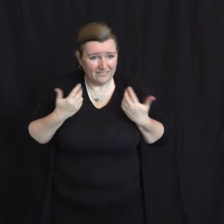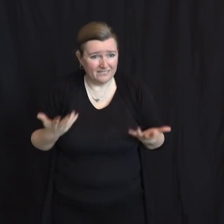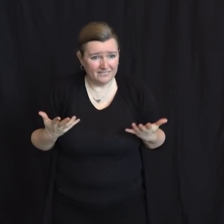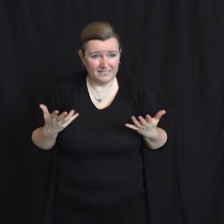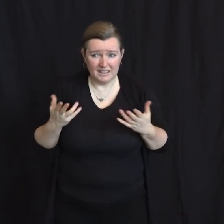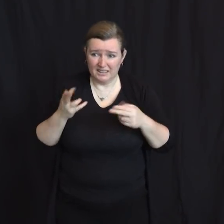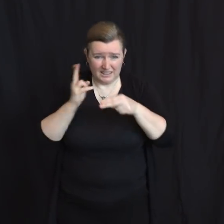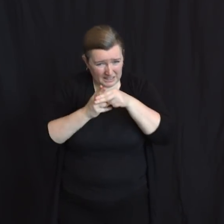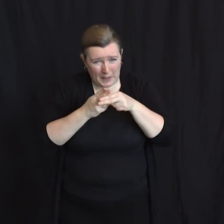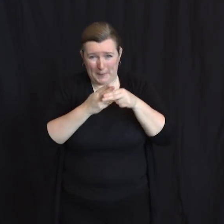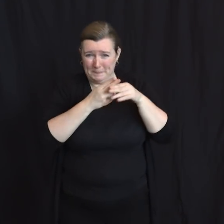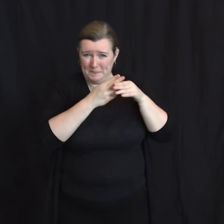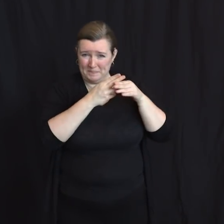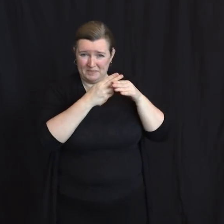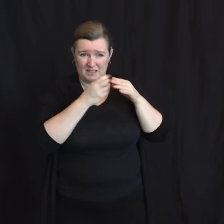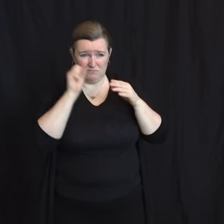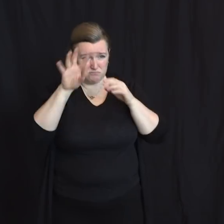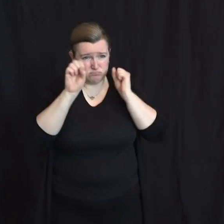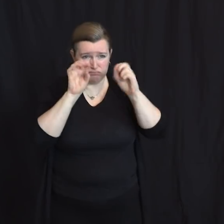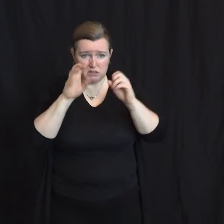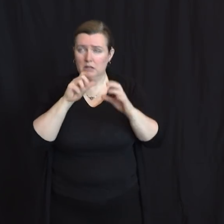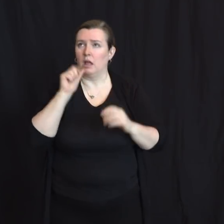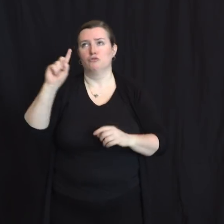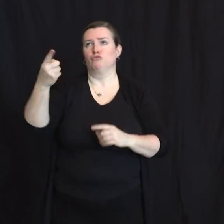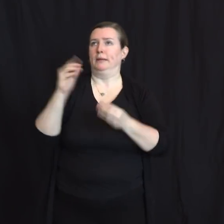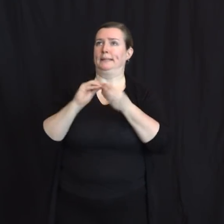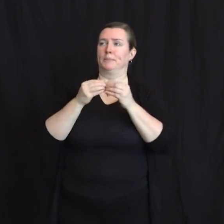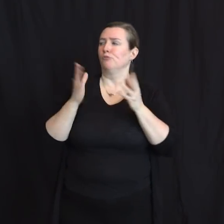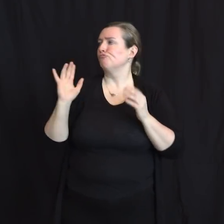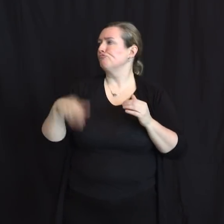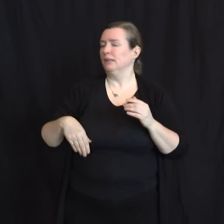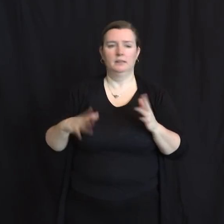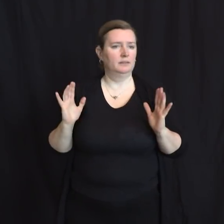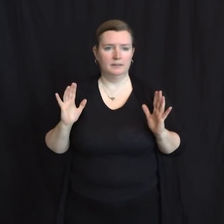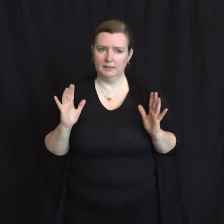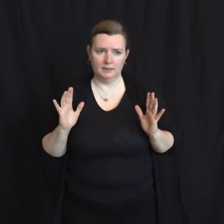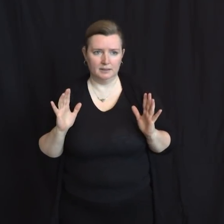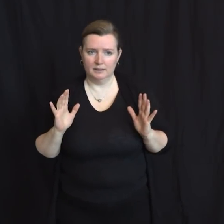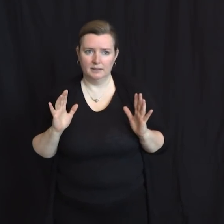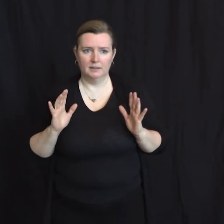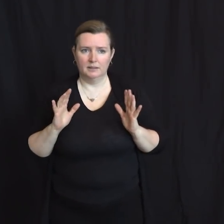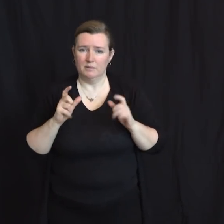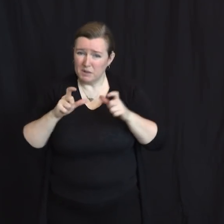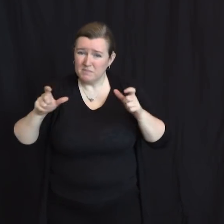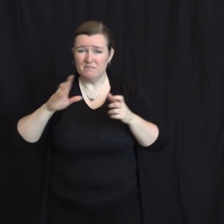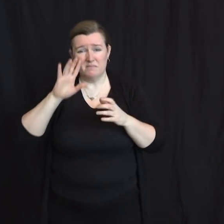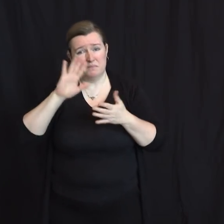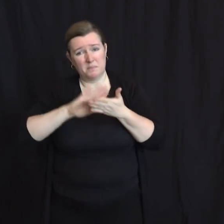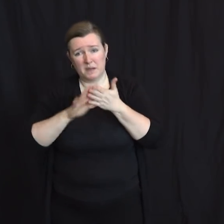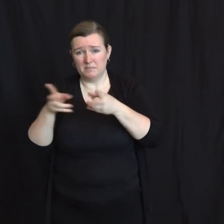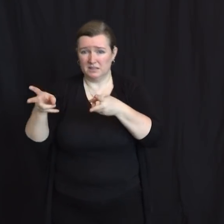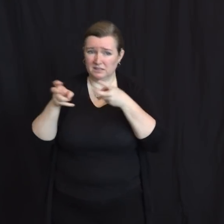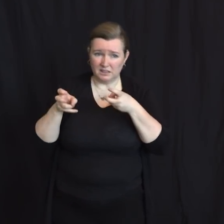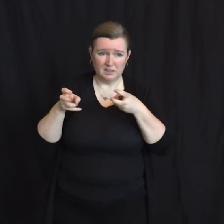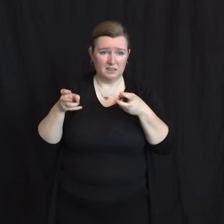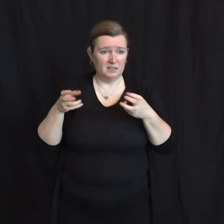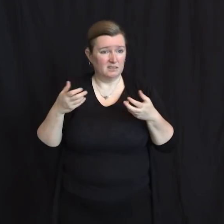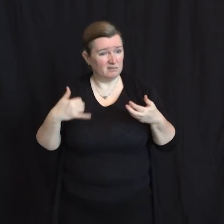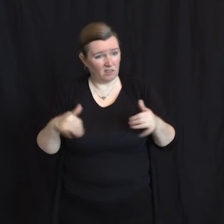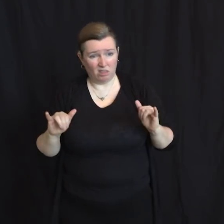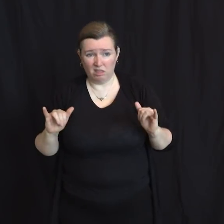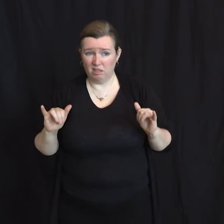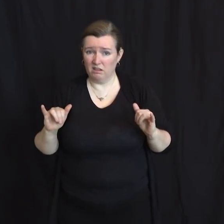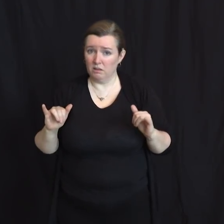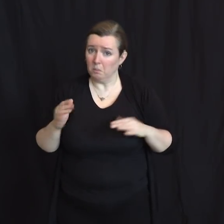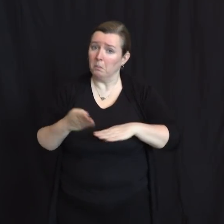have lost, or importantly, trying to prevent from becoming sick. But we're still not, we've made a lot of progress. That map really